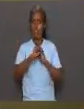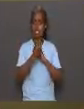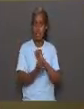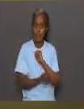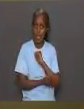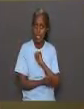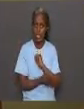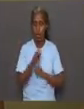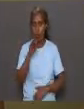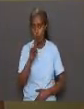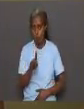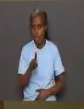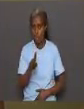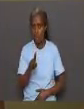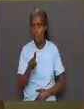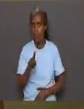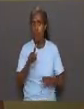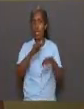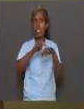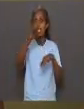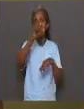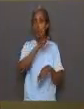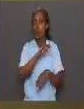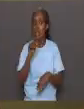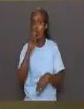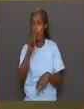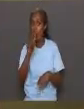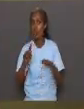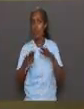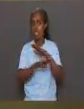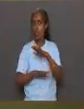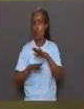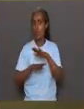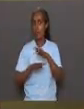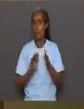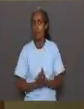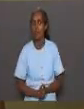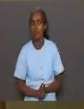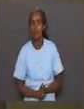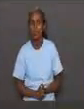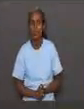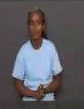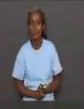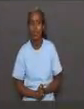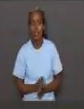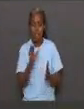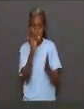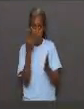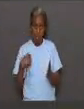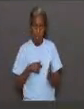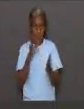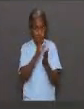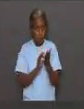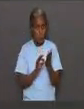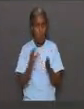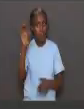of the base, 1 for the top and 1 for the bottom. Our